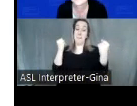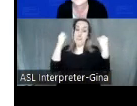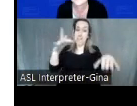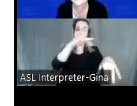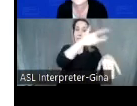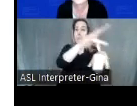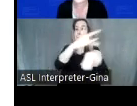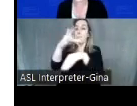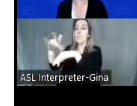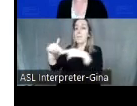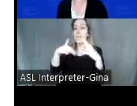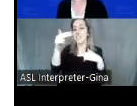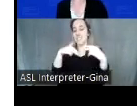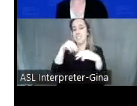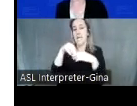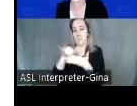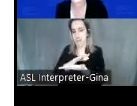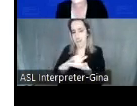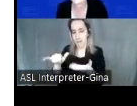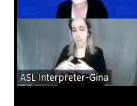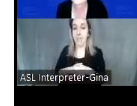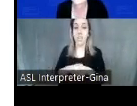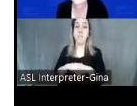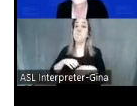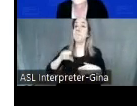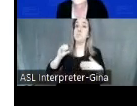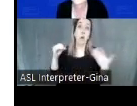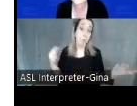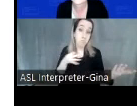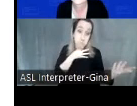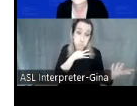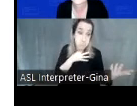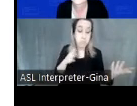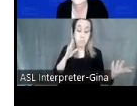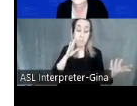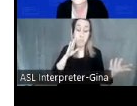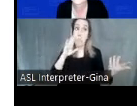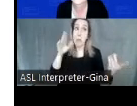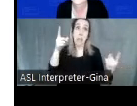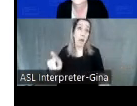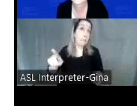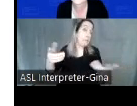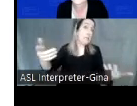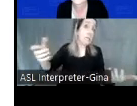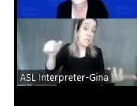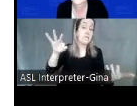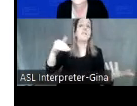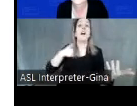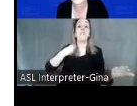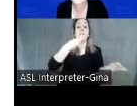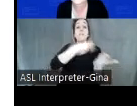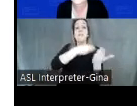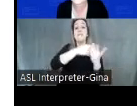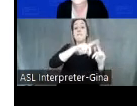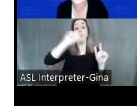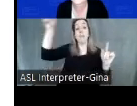Manhattan. So what will happen if you have funding from governmental